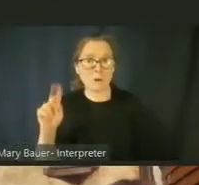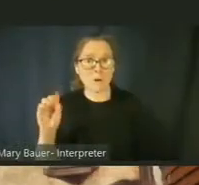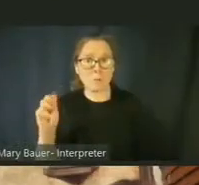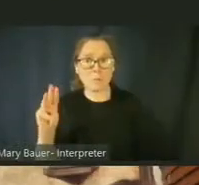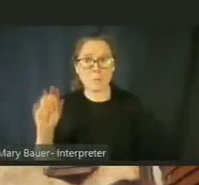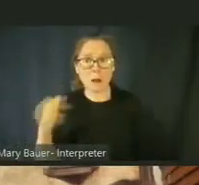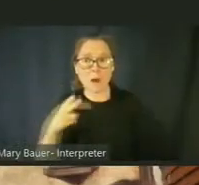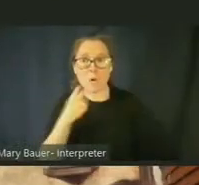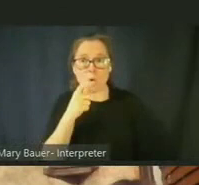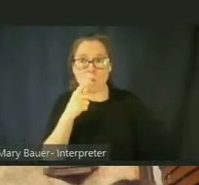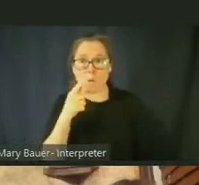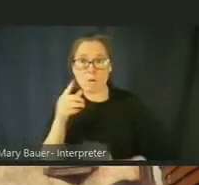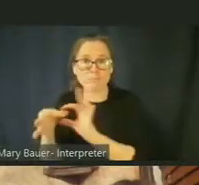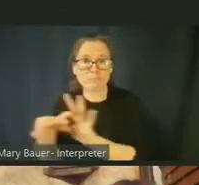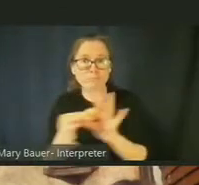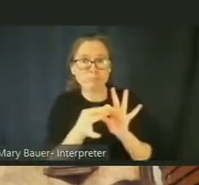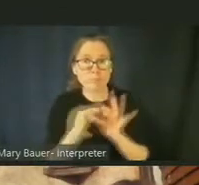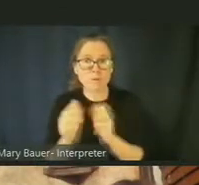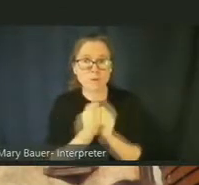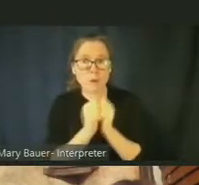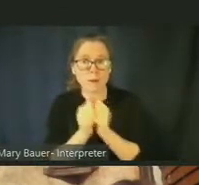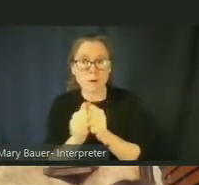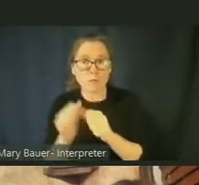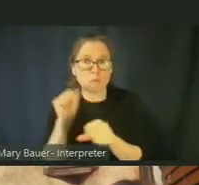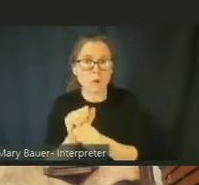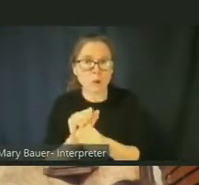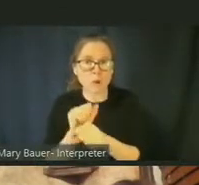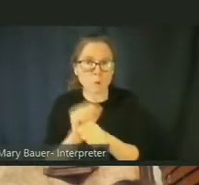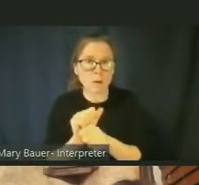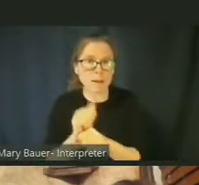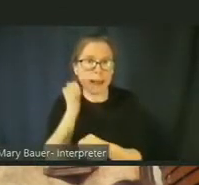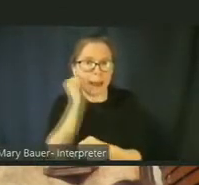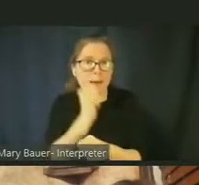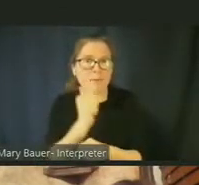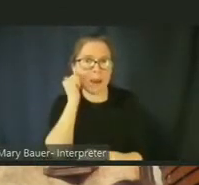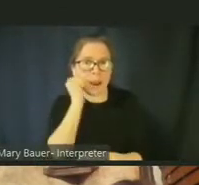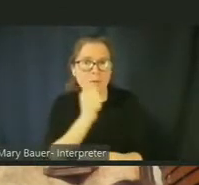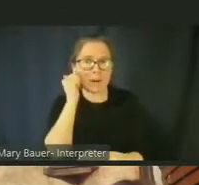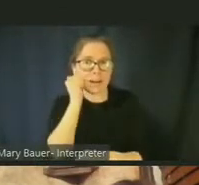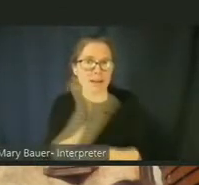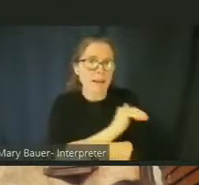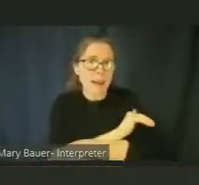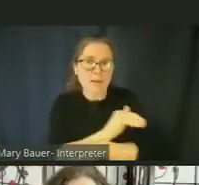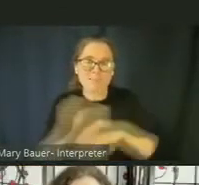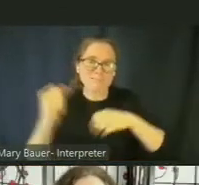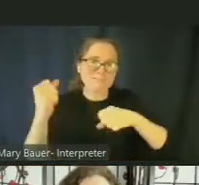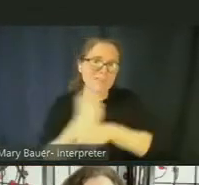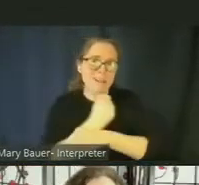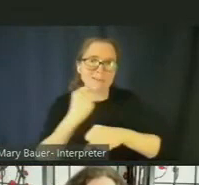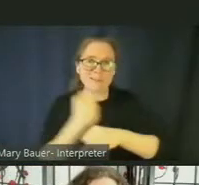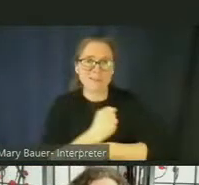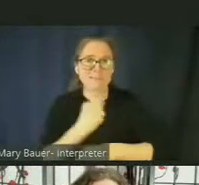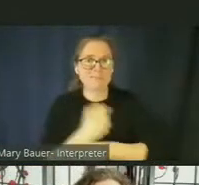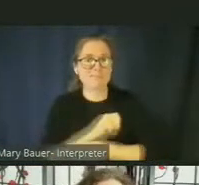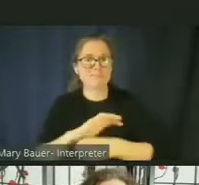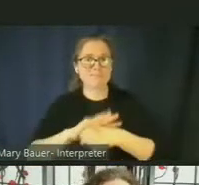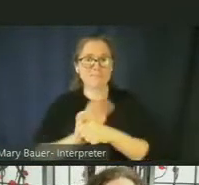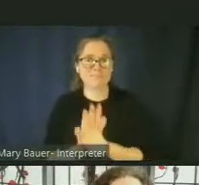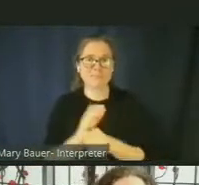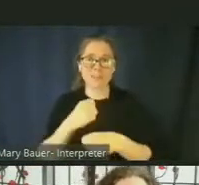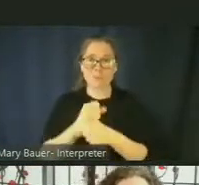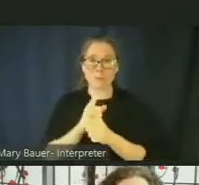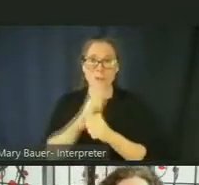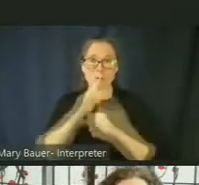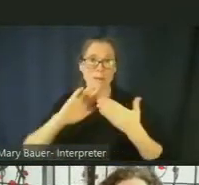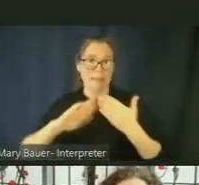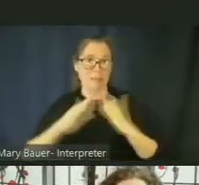are working tirelessly day and night on wanting to fight the pandemic and really making sure that ensuring that our communities